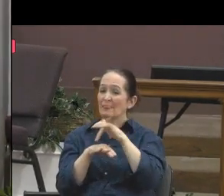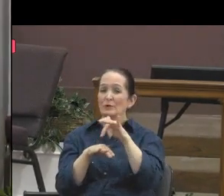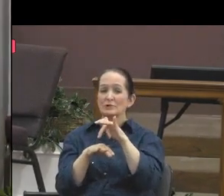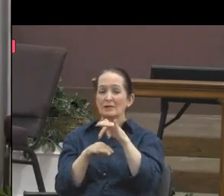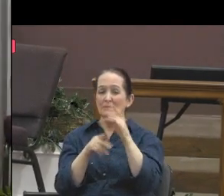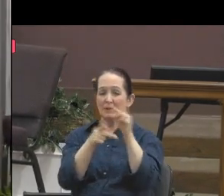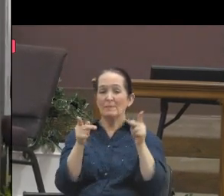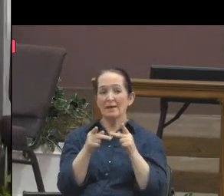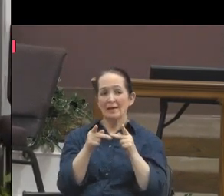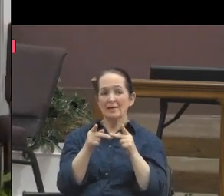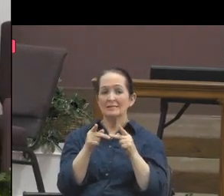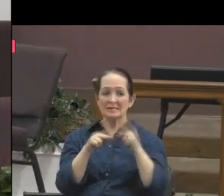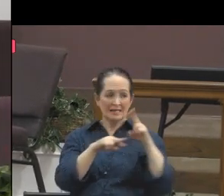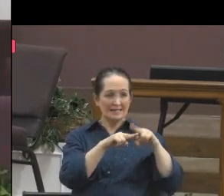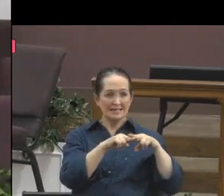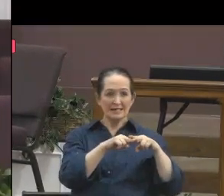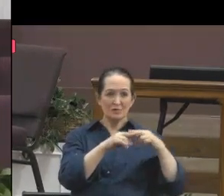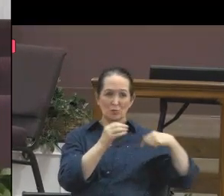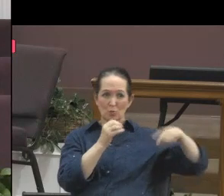the pew around you,